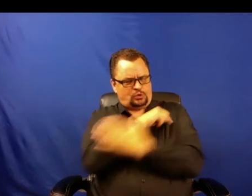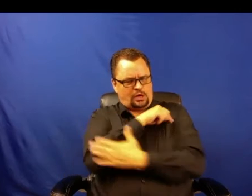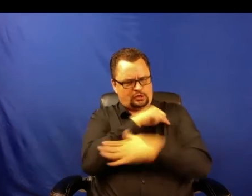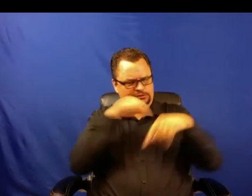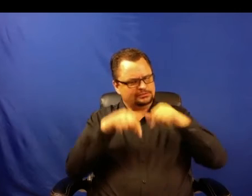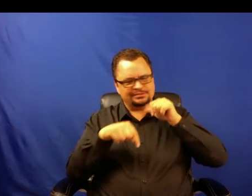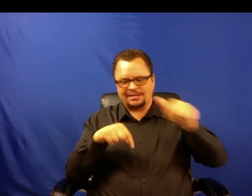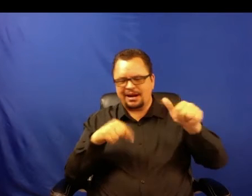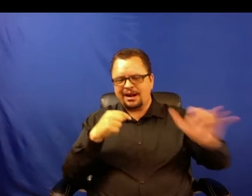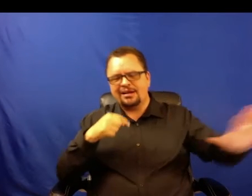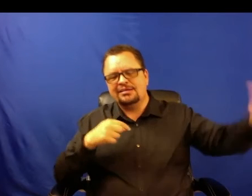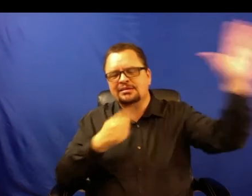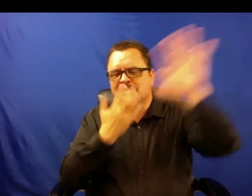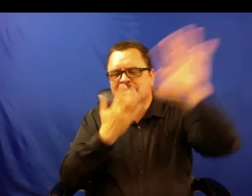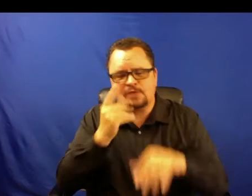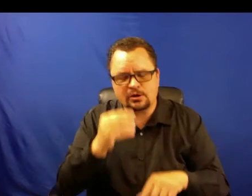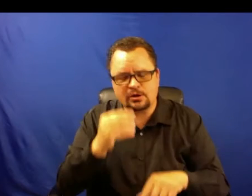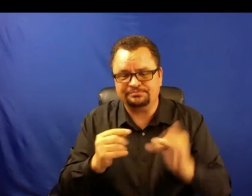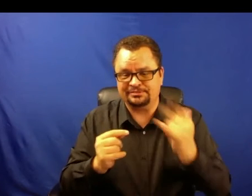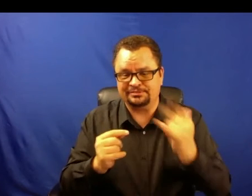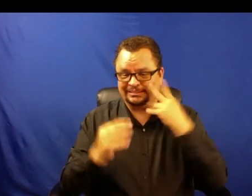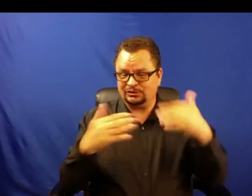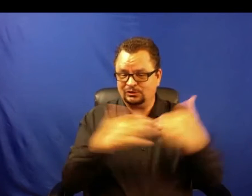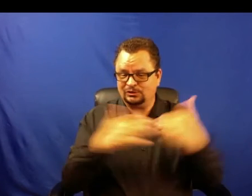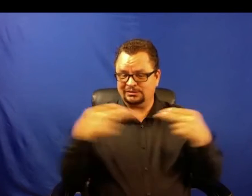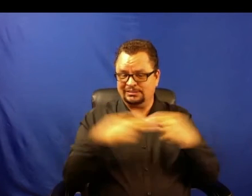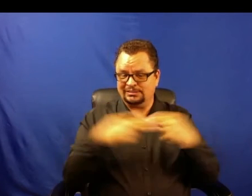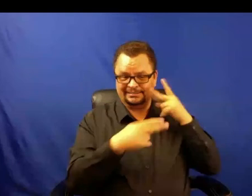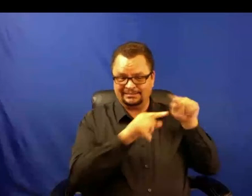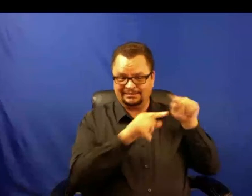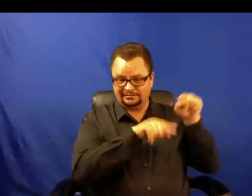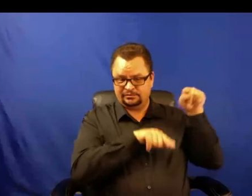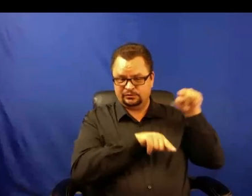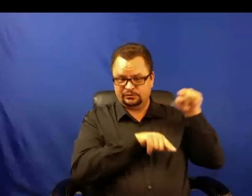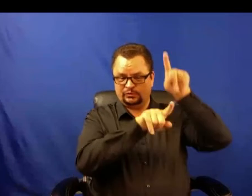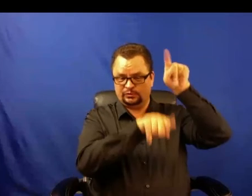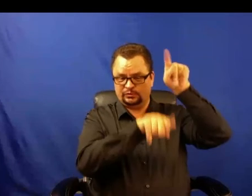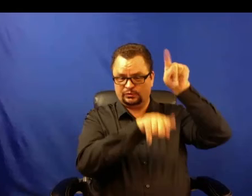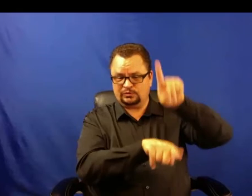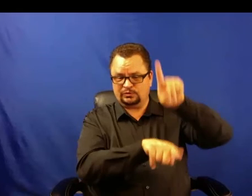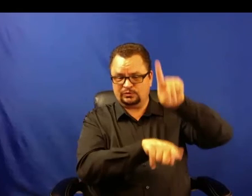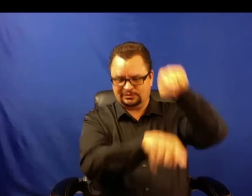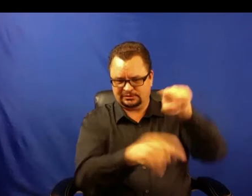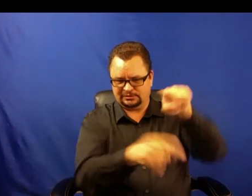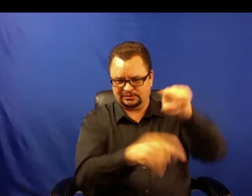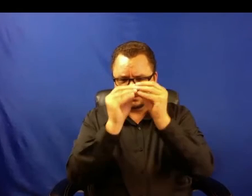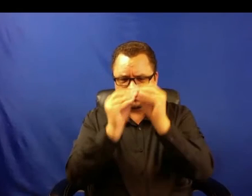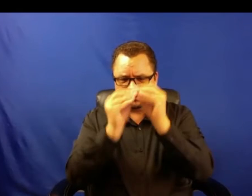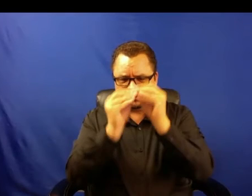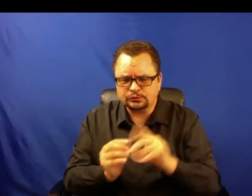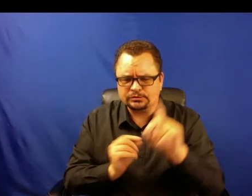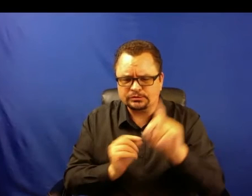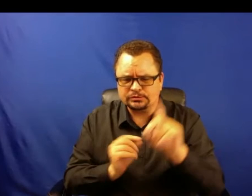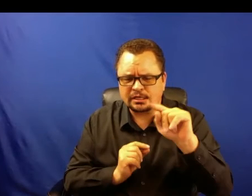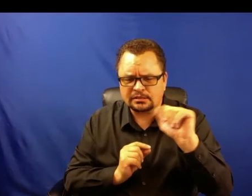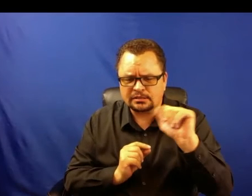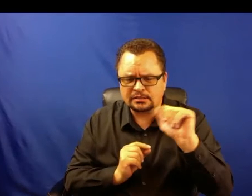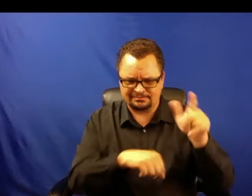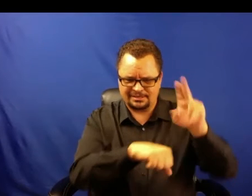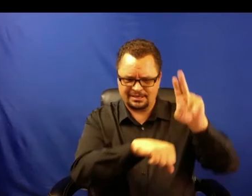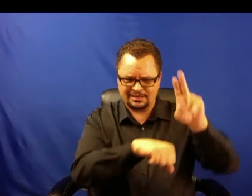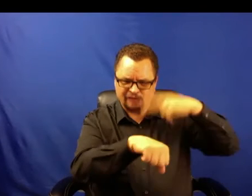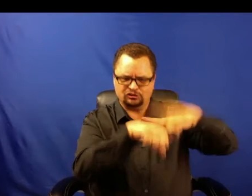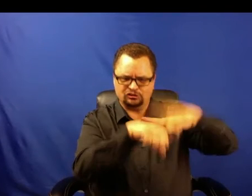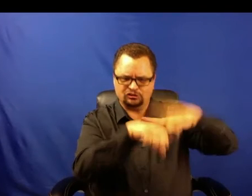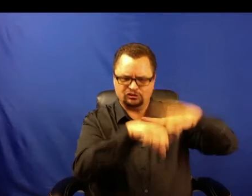consistently through the state data as well as national data. Majority of our hospital admissions are among folks that are not fully vaccinated.